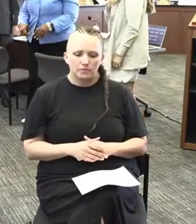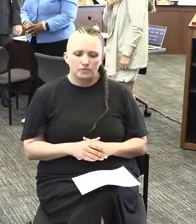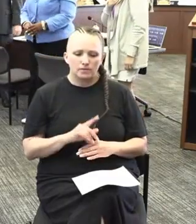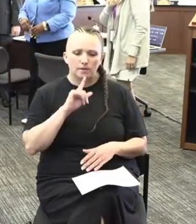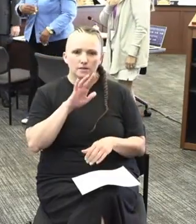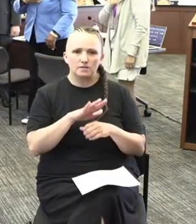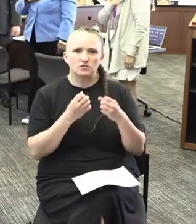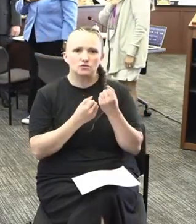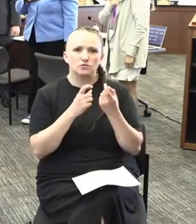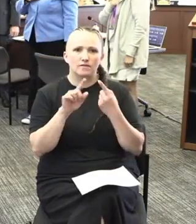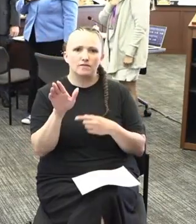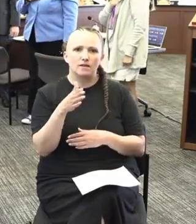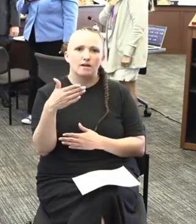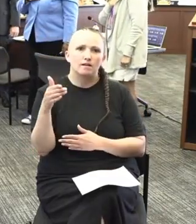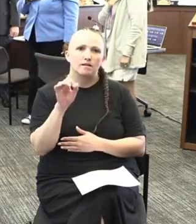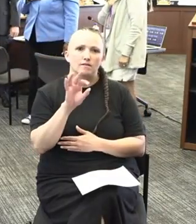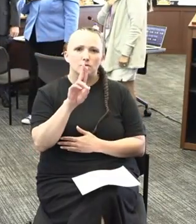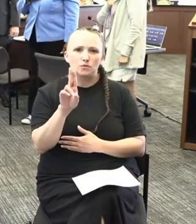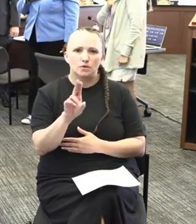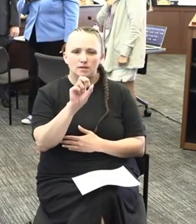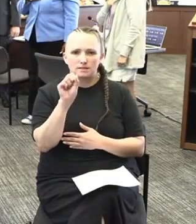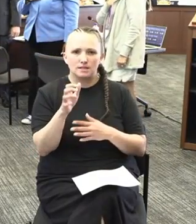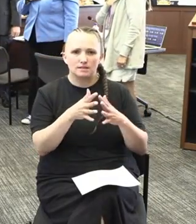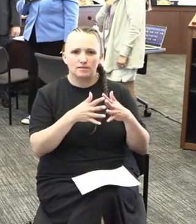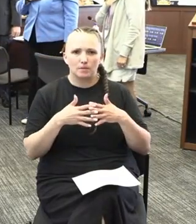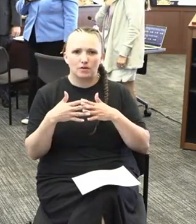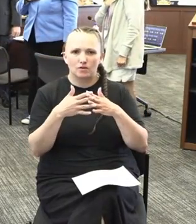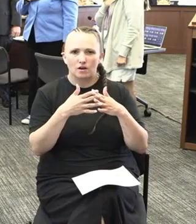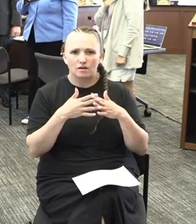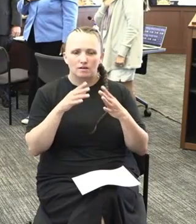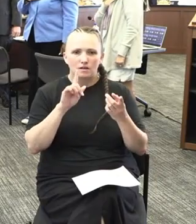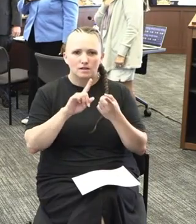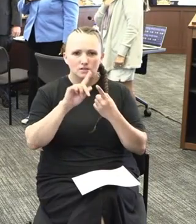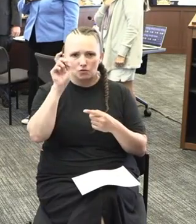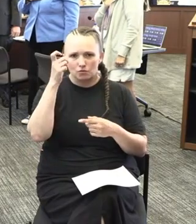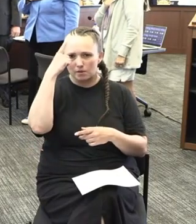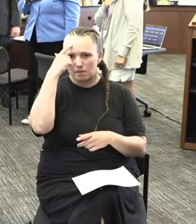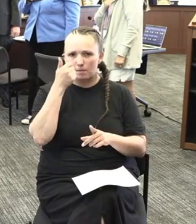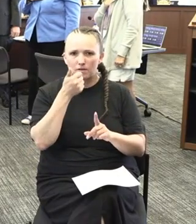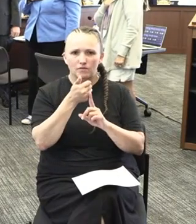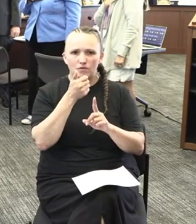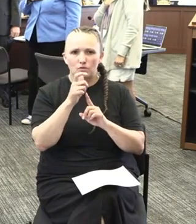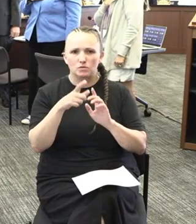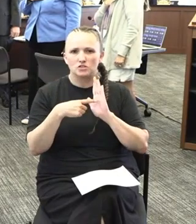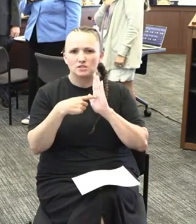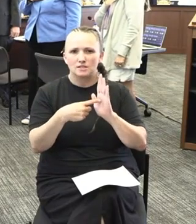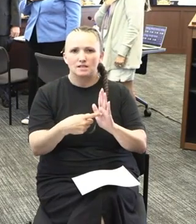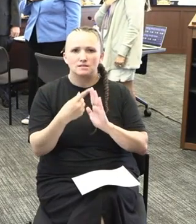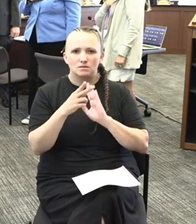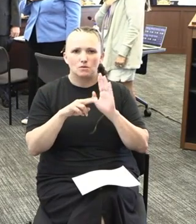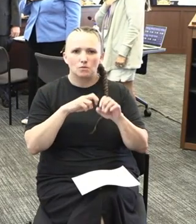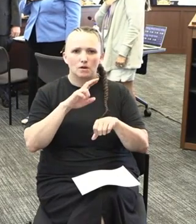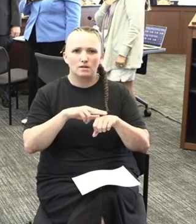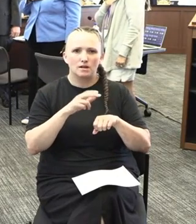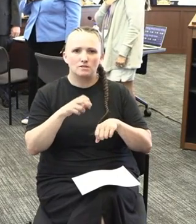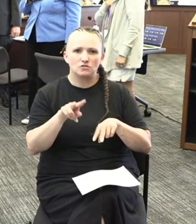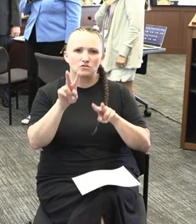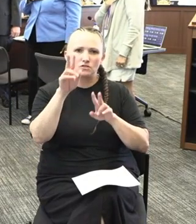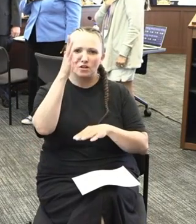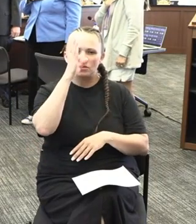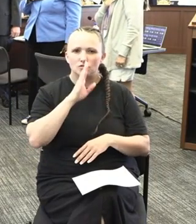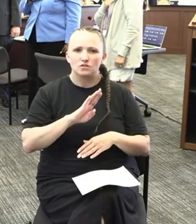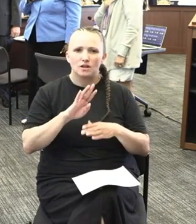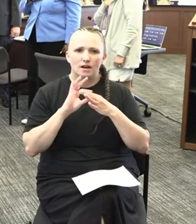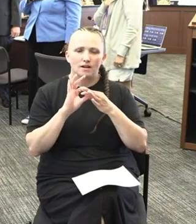I pledge allegiance to the flag of the United States of America and to the republic which stands, one